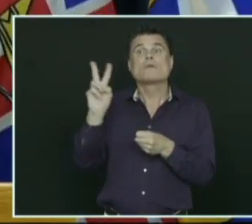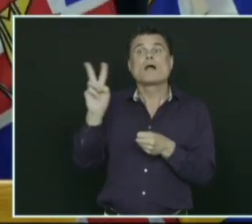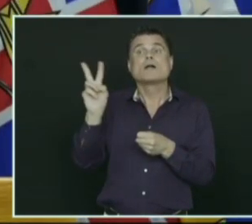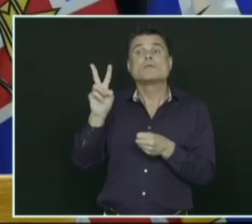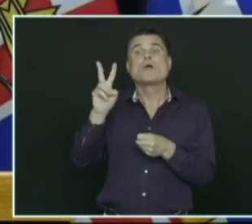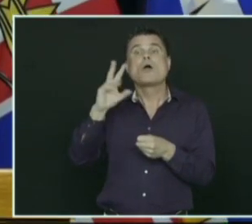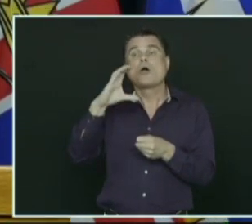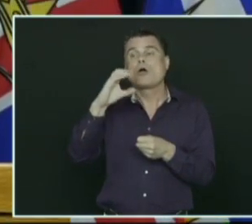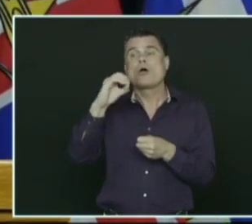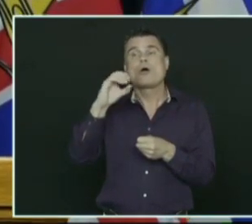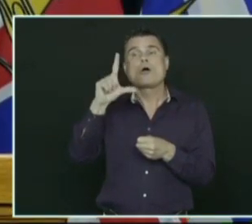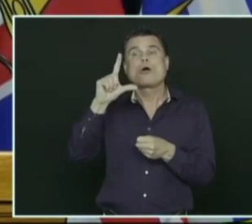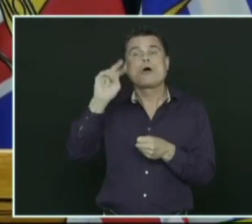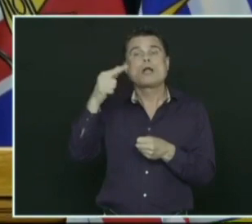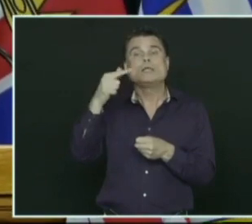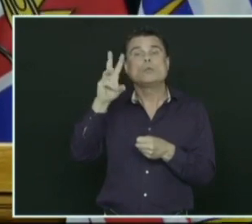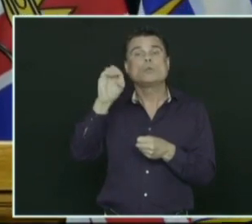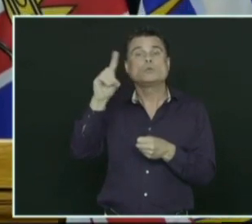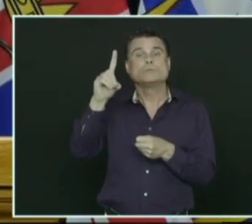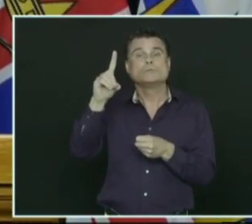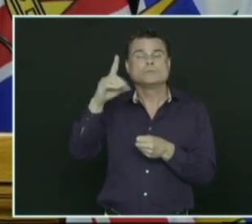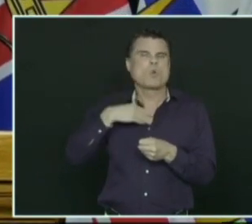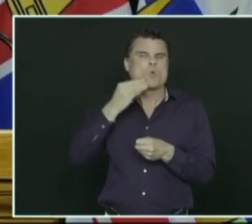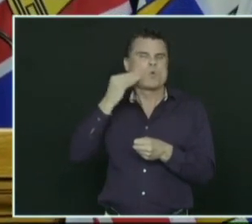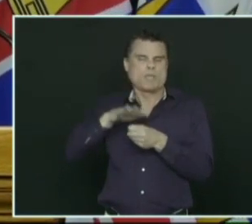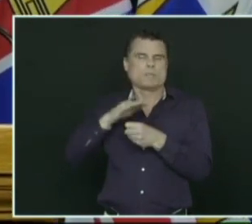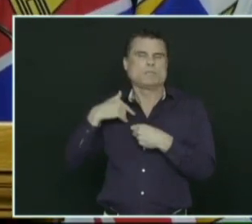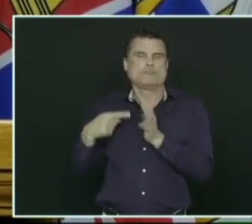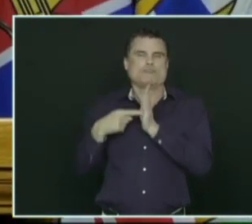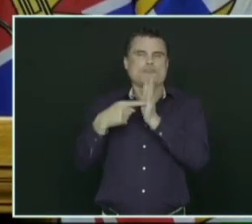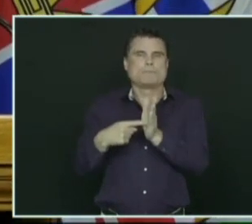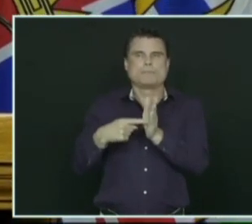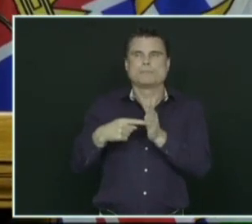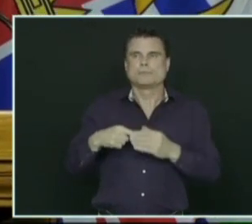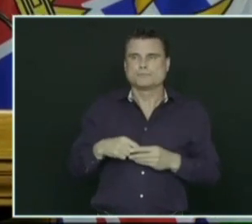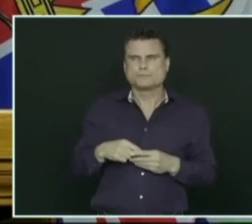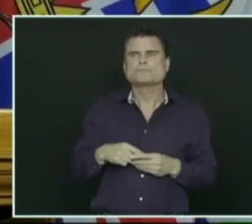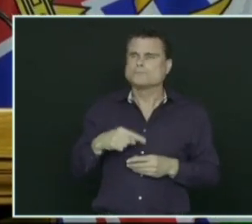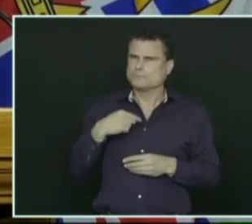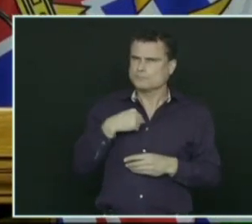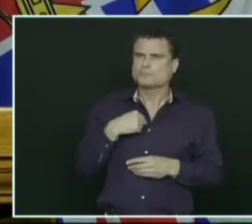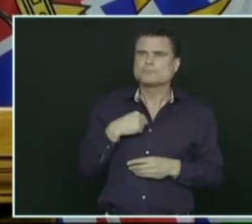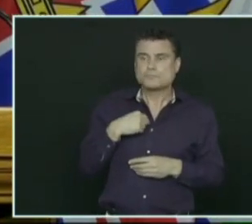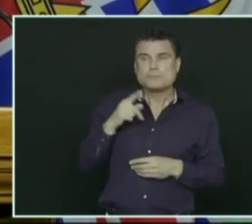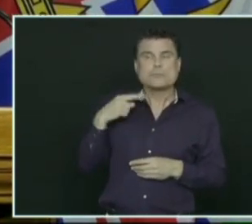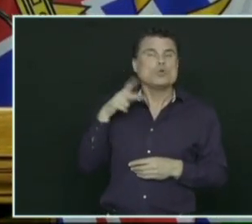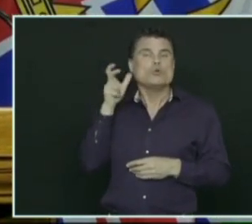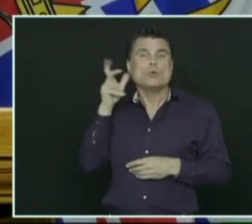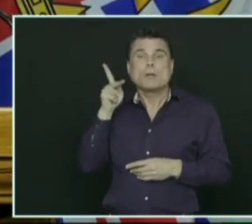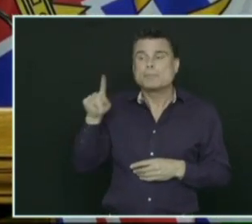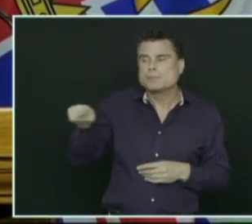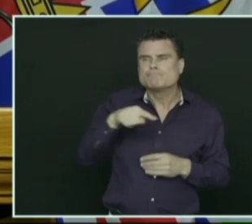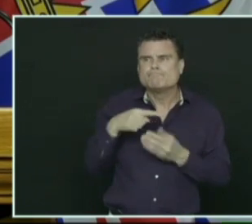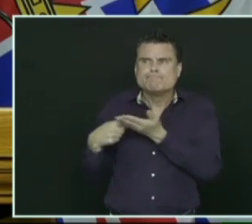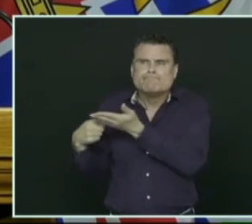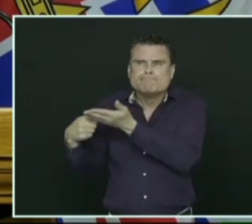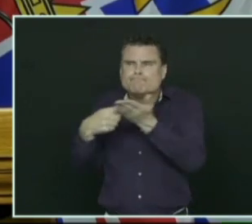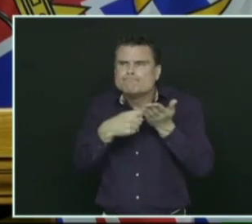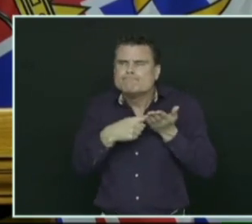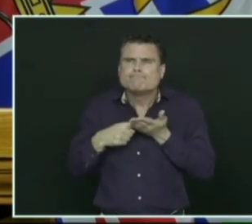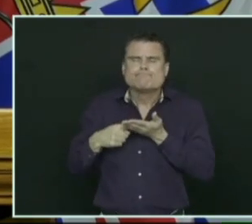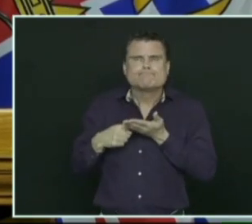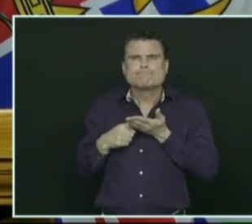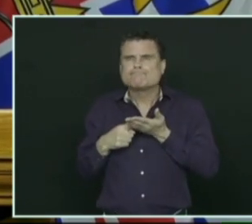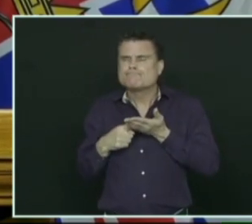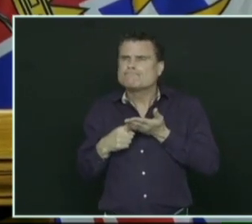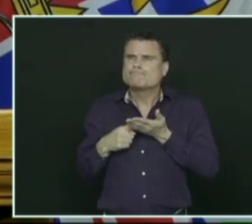Okay. I'll do that on the questions. Okay. Okay, so we'll move into the questions portion